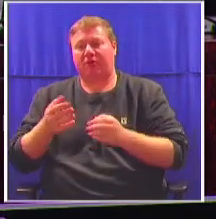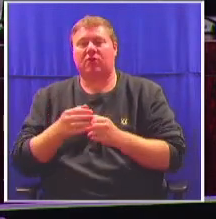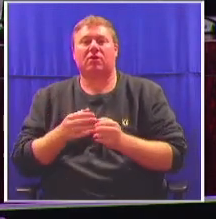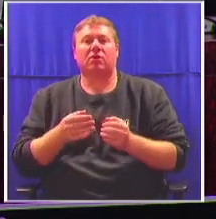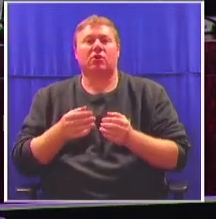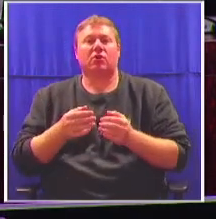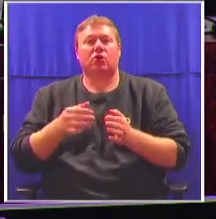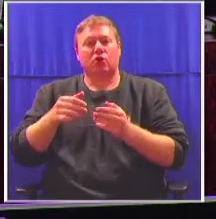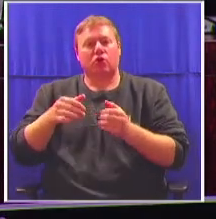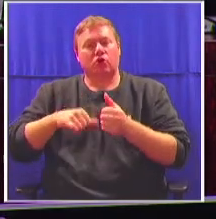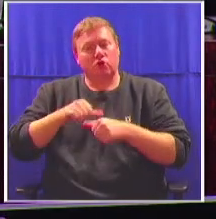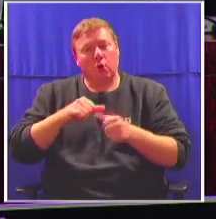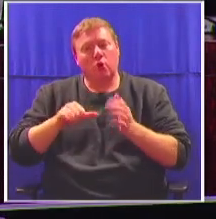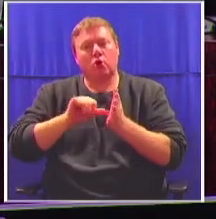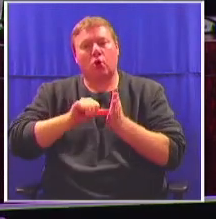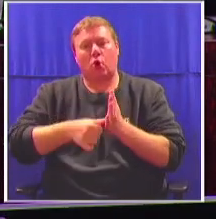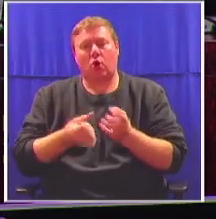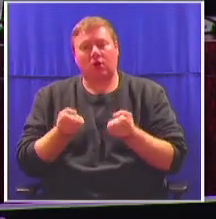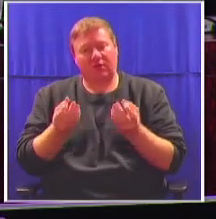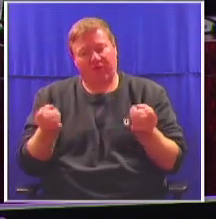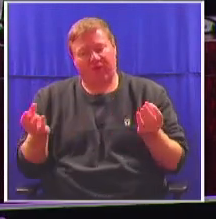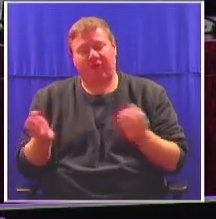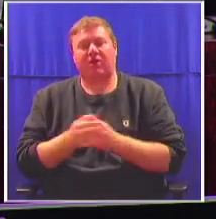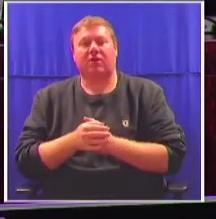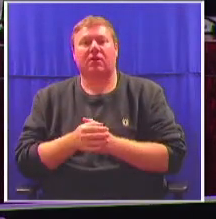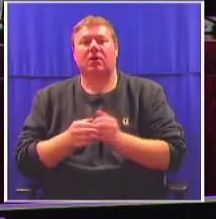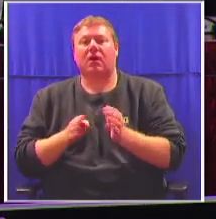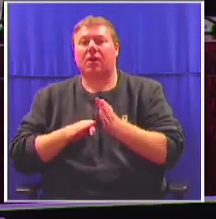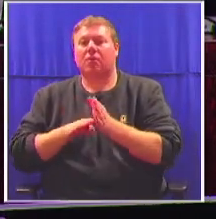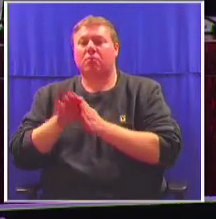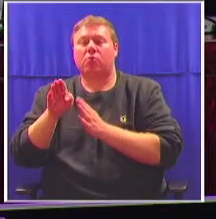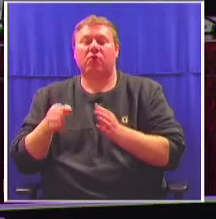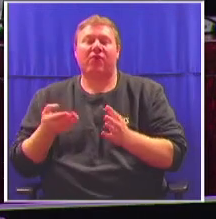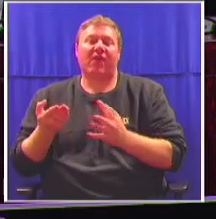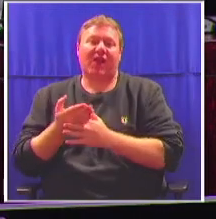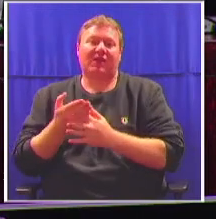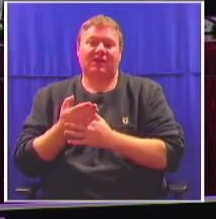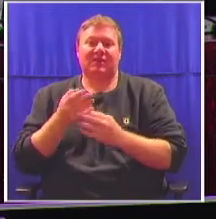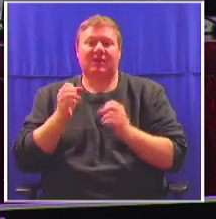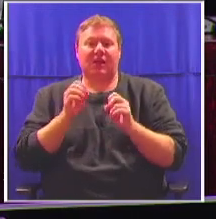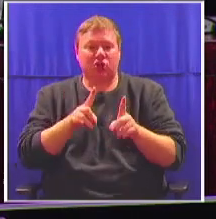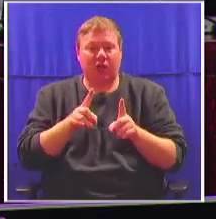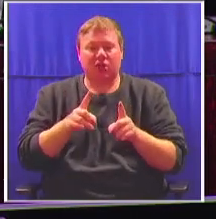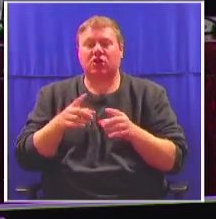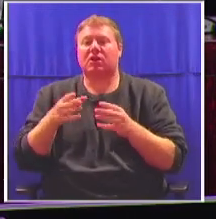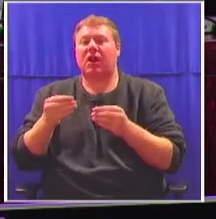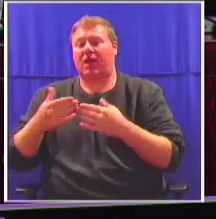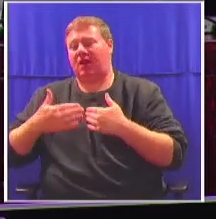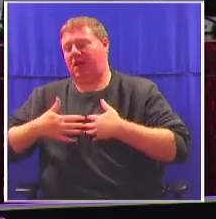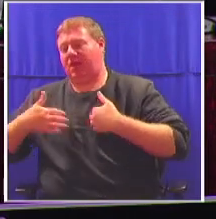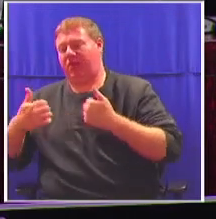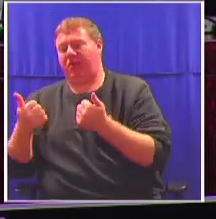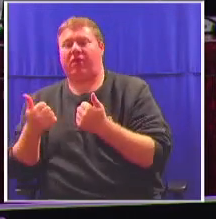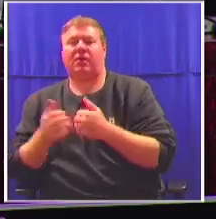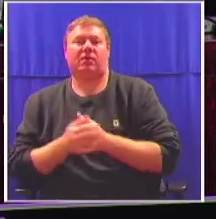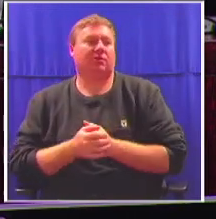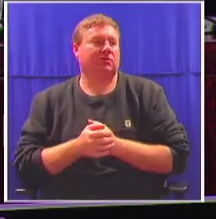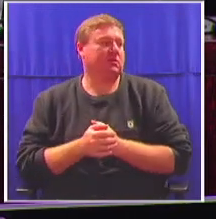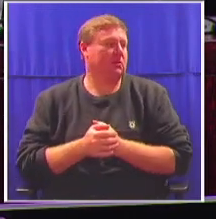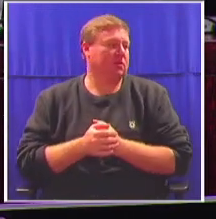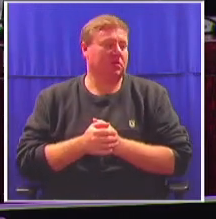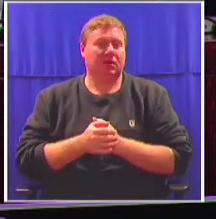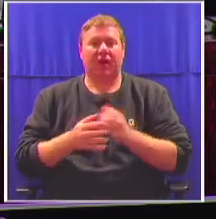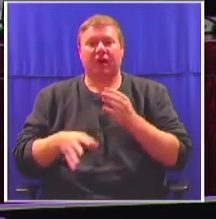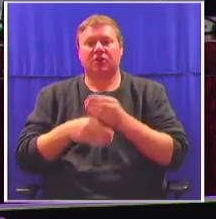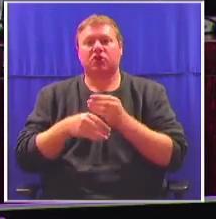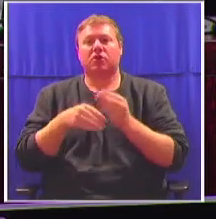grants, and improving access to education and healthcare. In addition to these programs, one